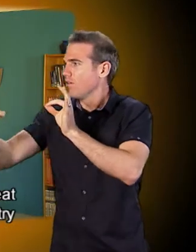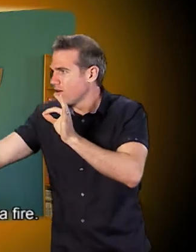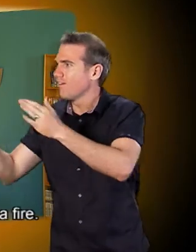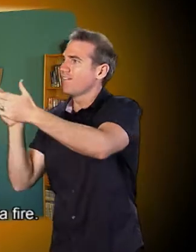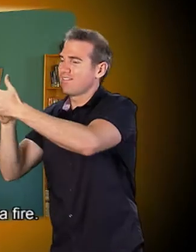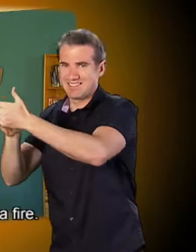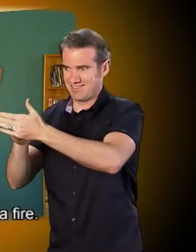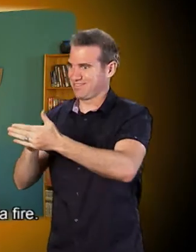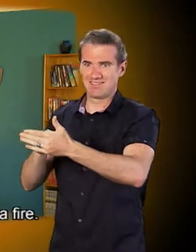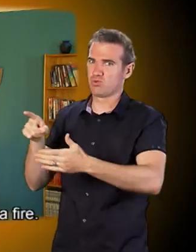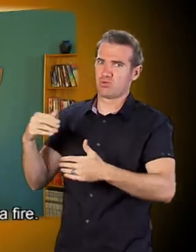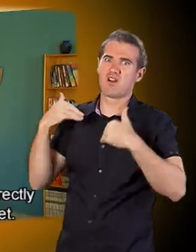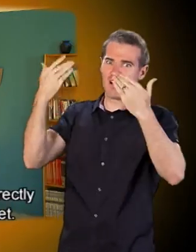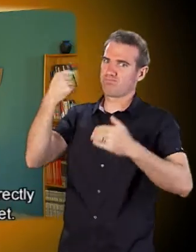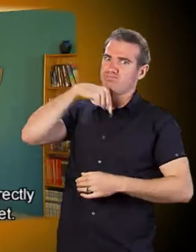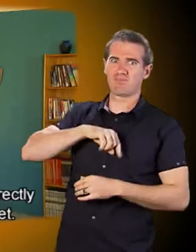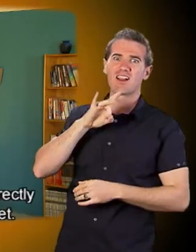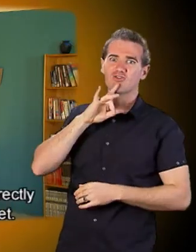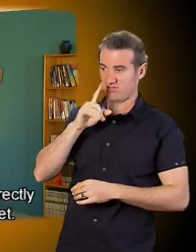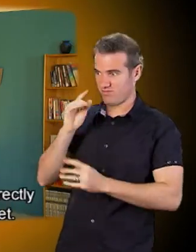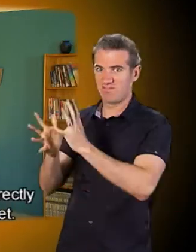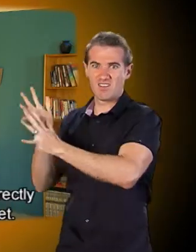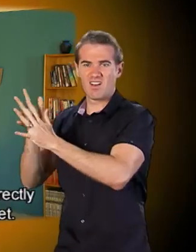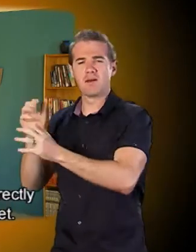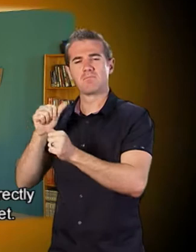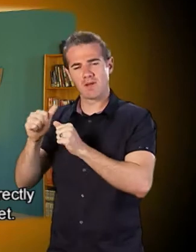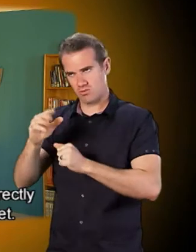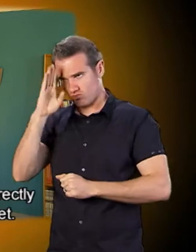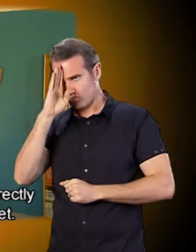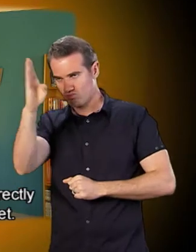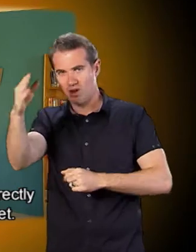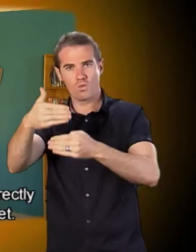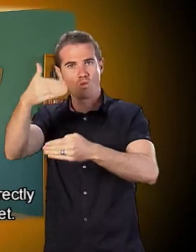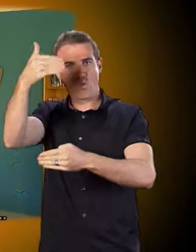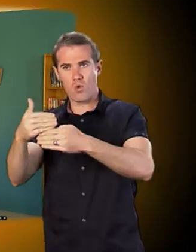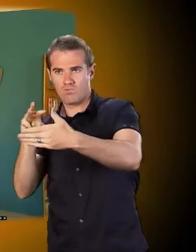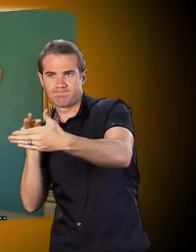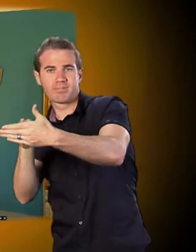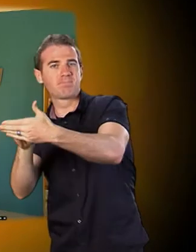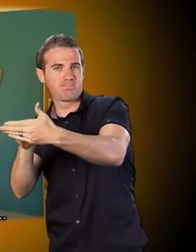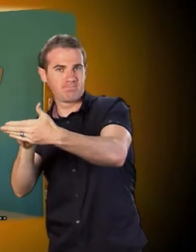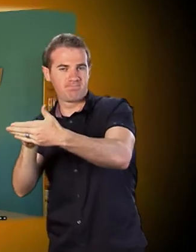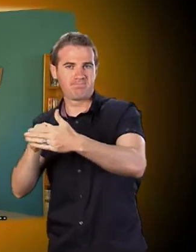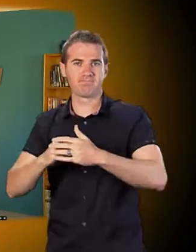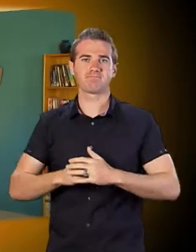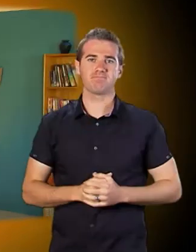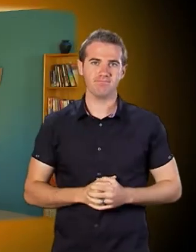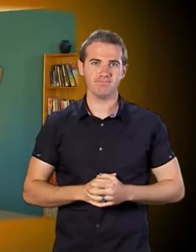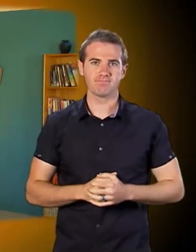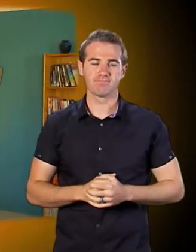circuitry and potentially cause a fire. Instead, plug them directly into the power outlet. While we're here,